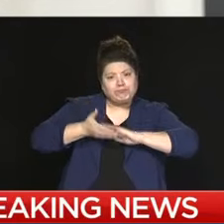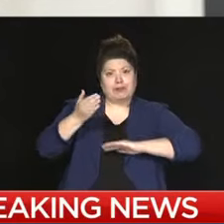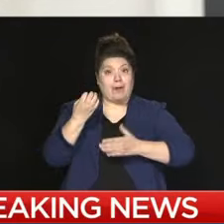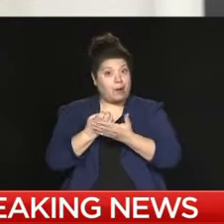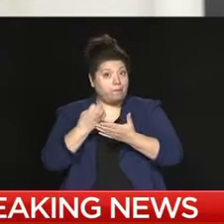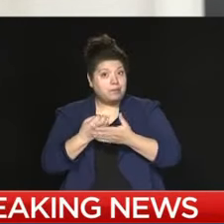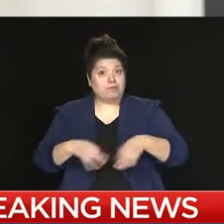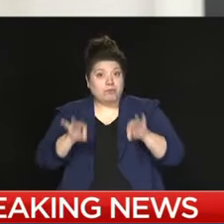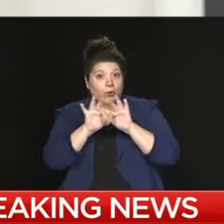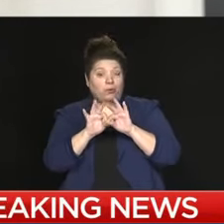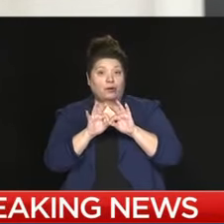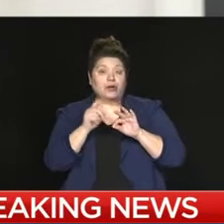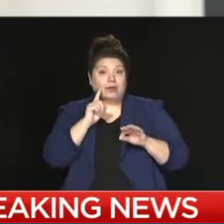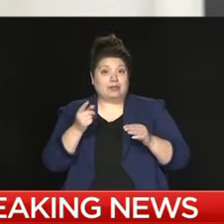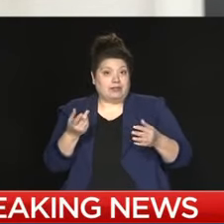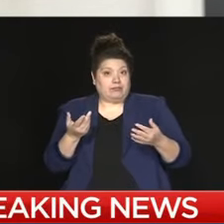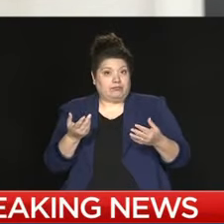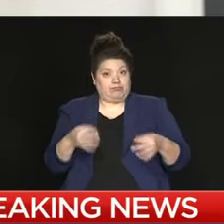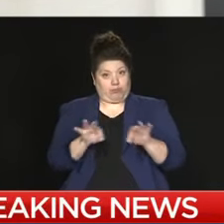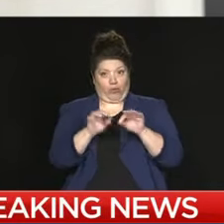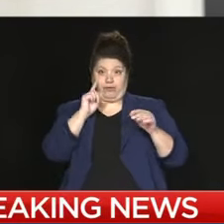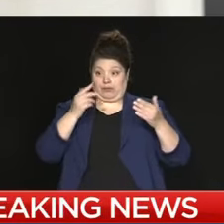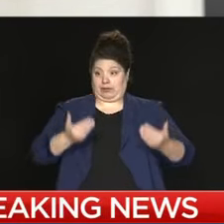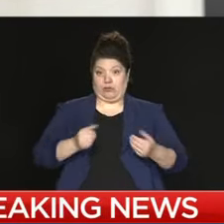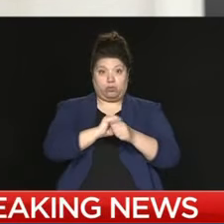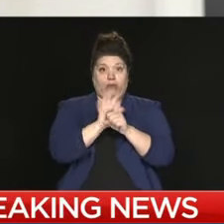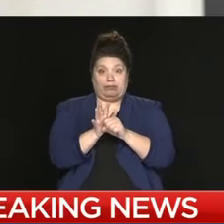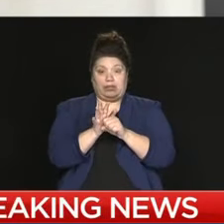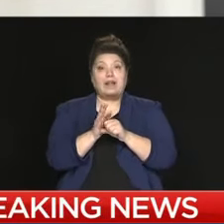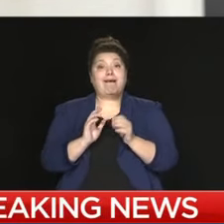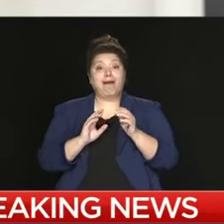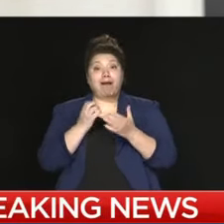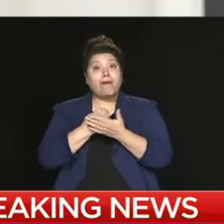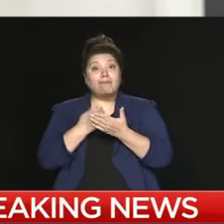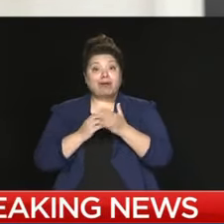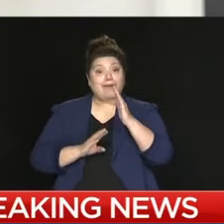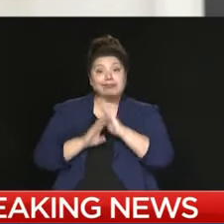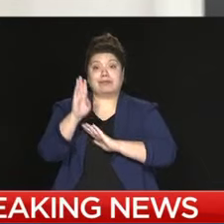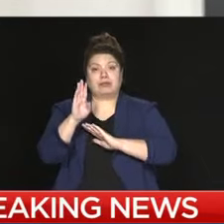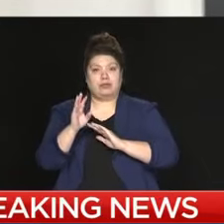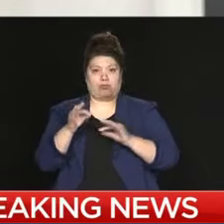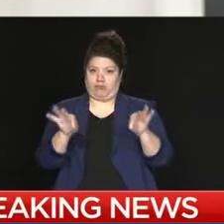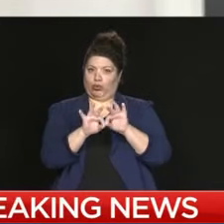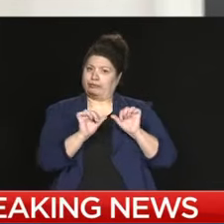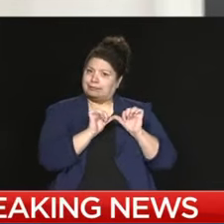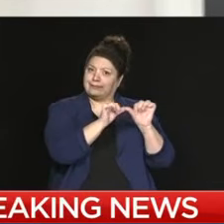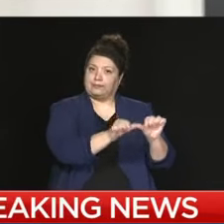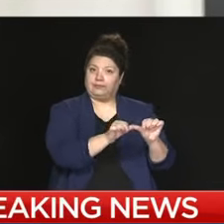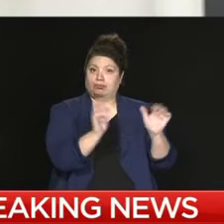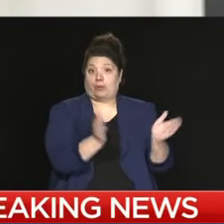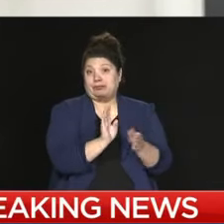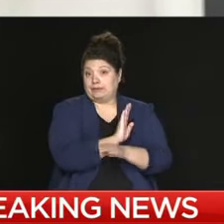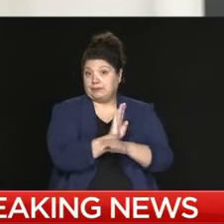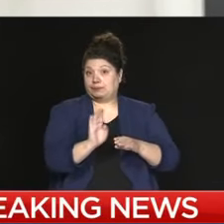difficult time and come back strong afterwards. Merci. Opérateur, dernière question.